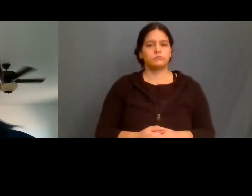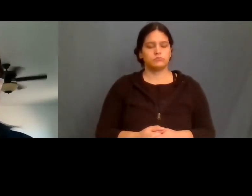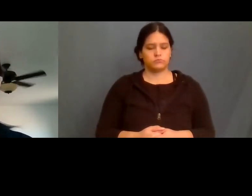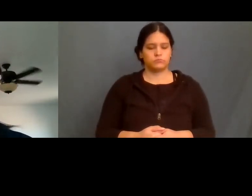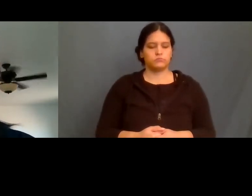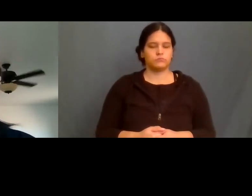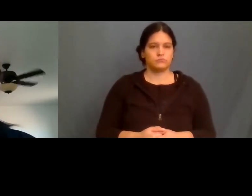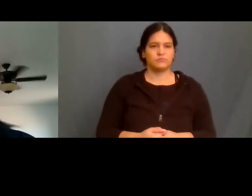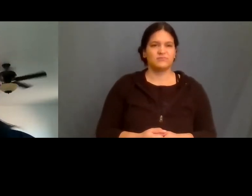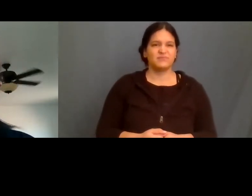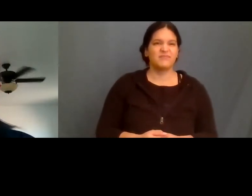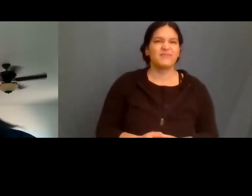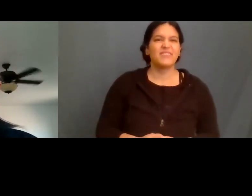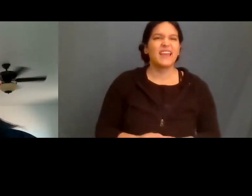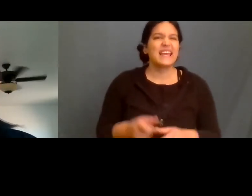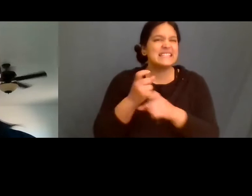teasing me, breaking jokes.